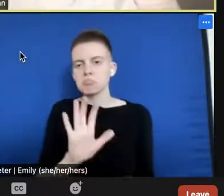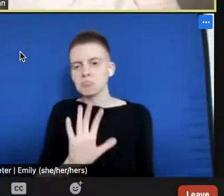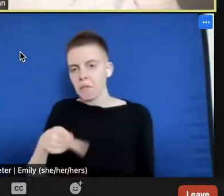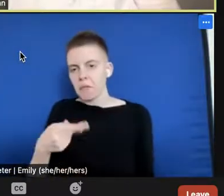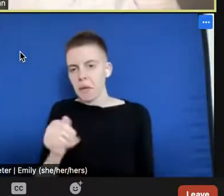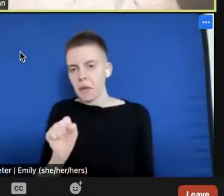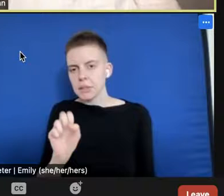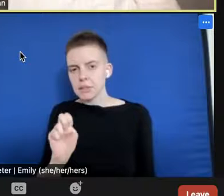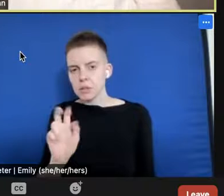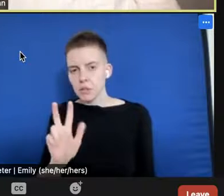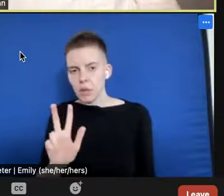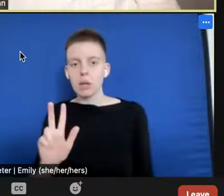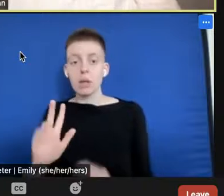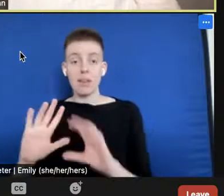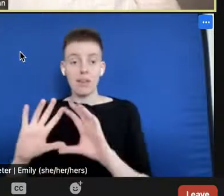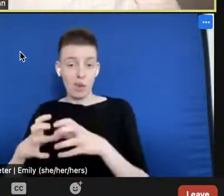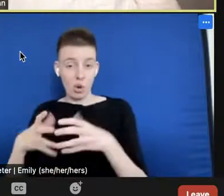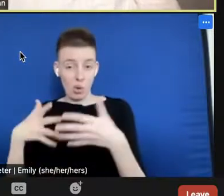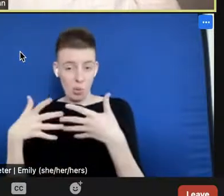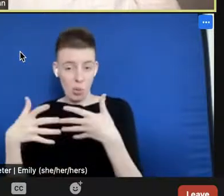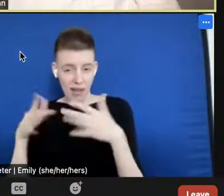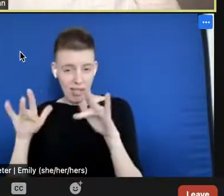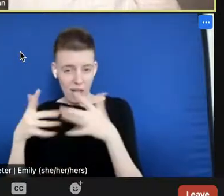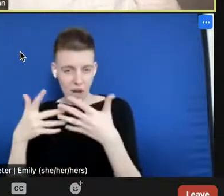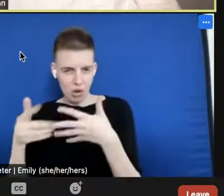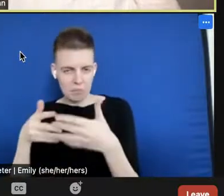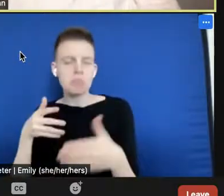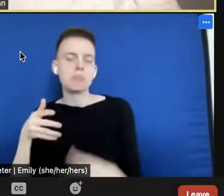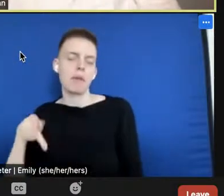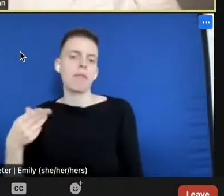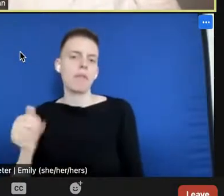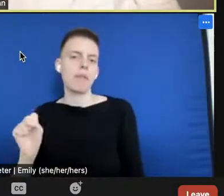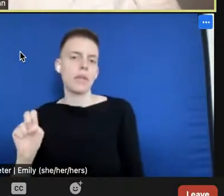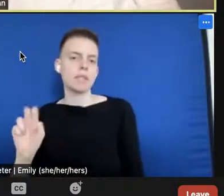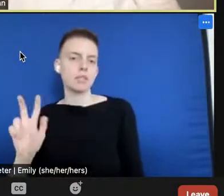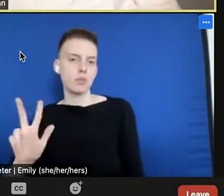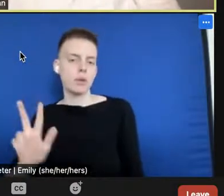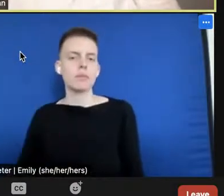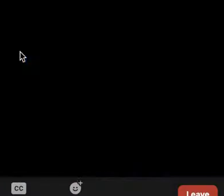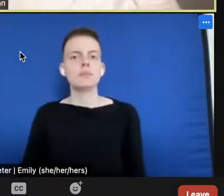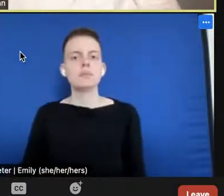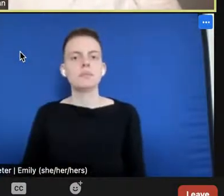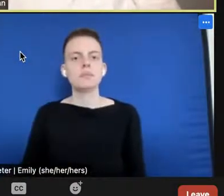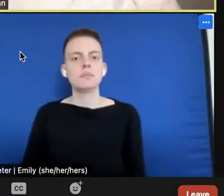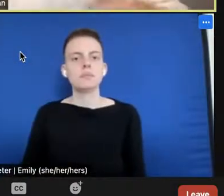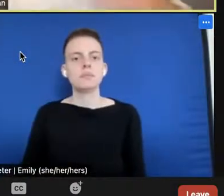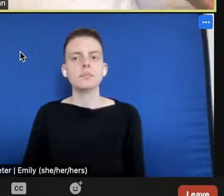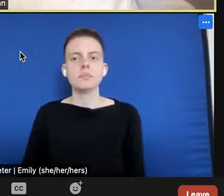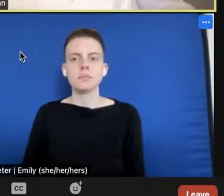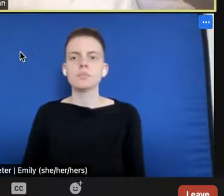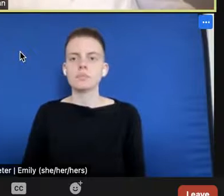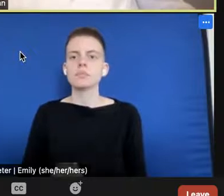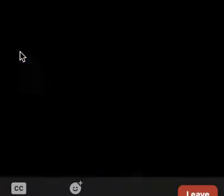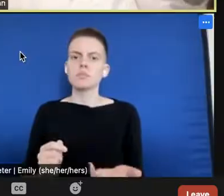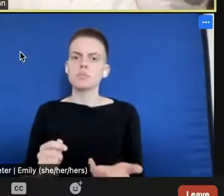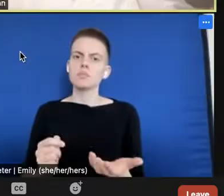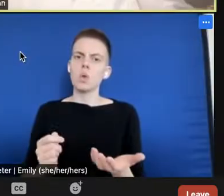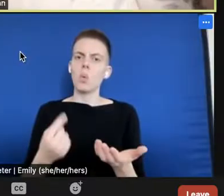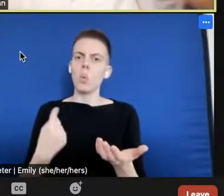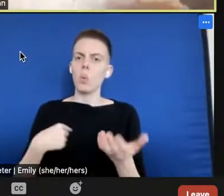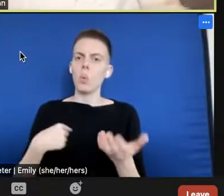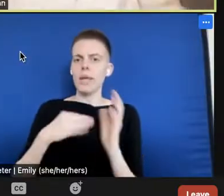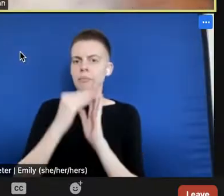phase 3 is the gray. And what we do is we do this with the team, okay, with a team. It